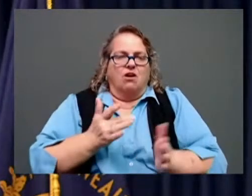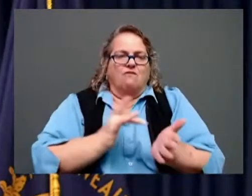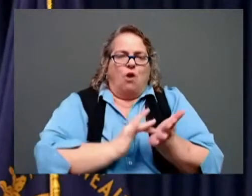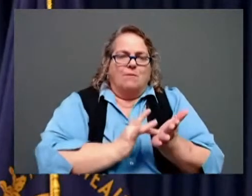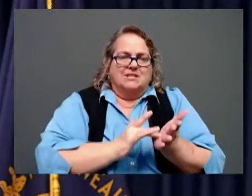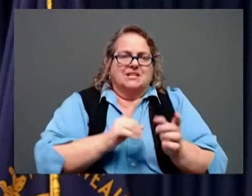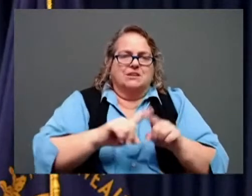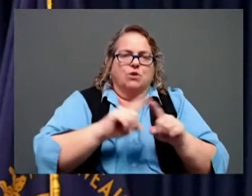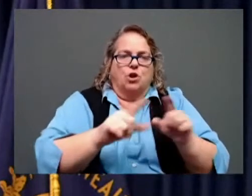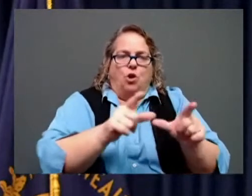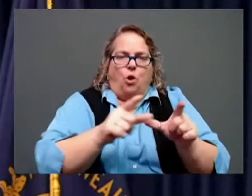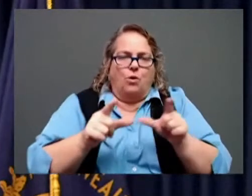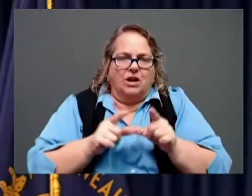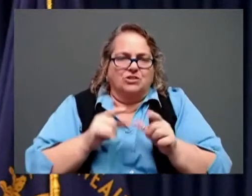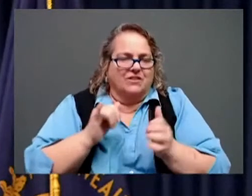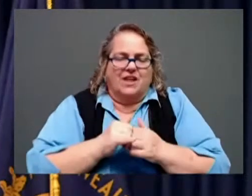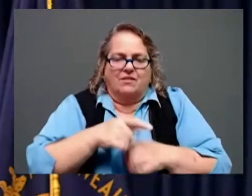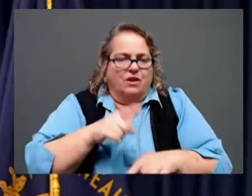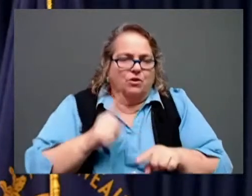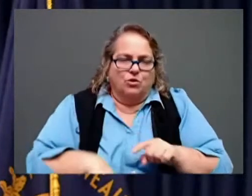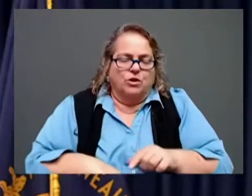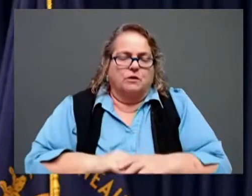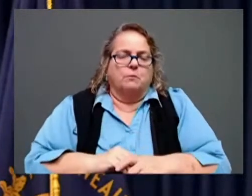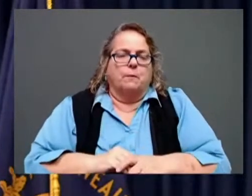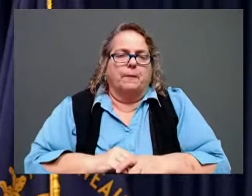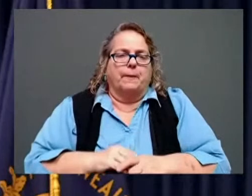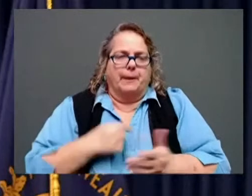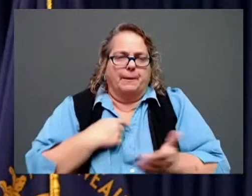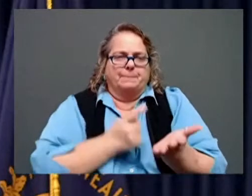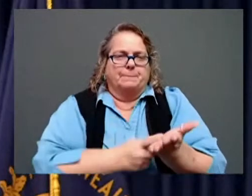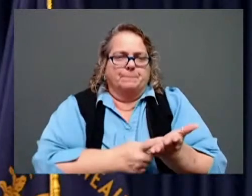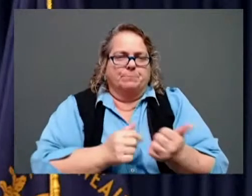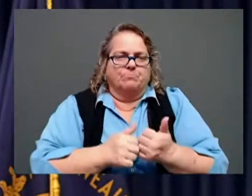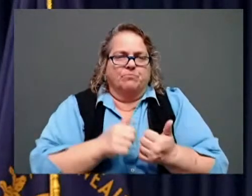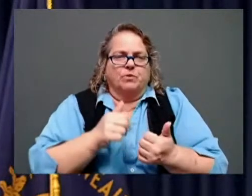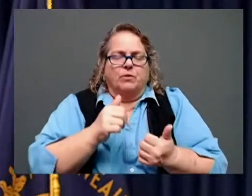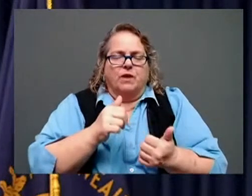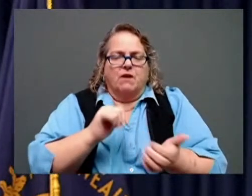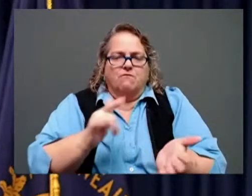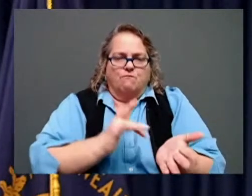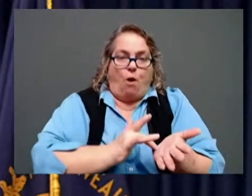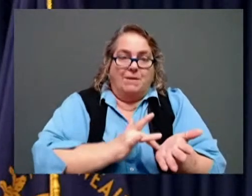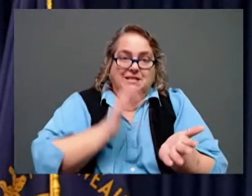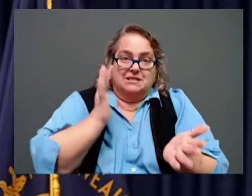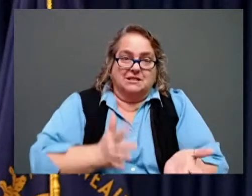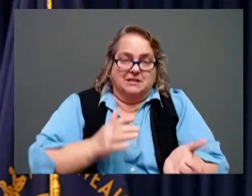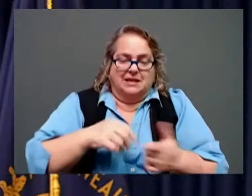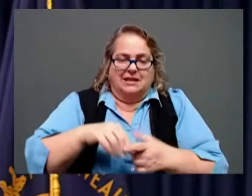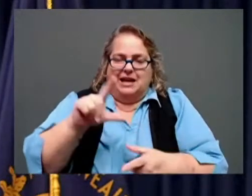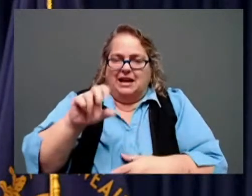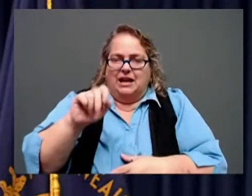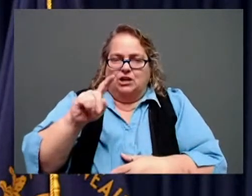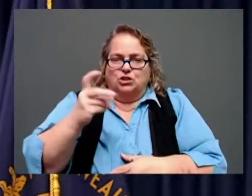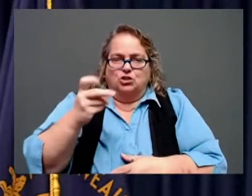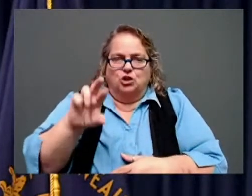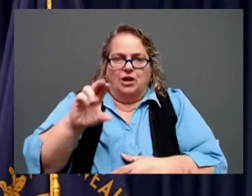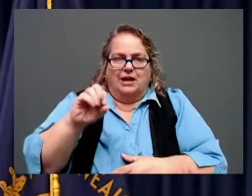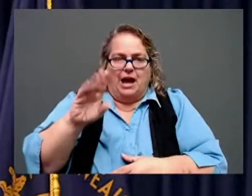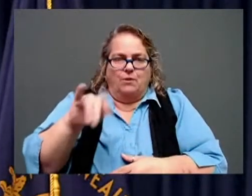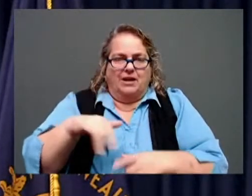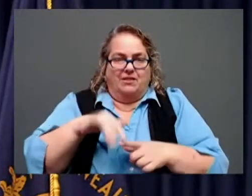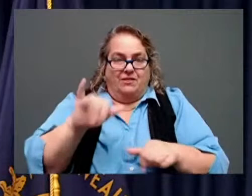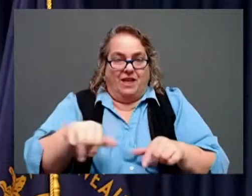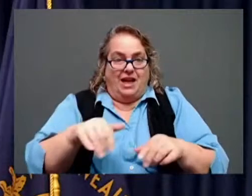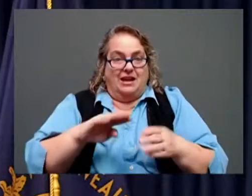that they otherwise couldn't. Talk to a pharmacist in Letcher County, in that neighborhood, who